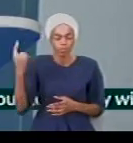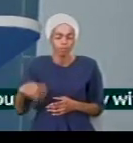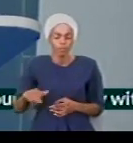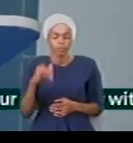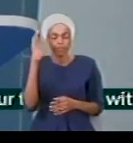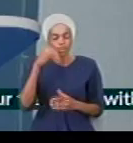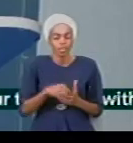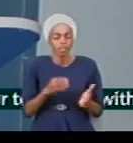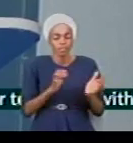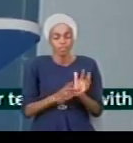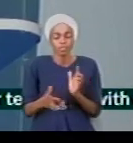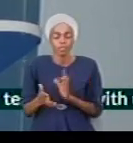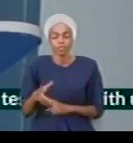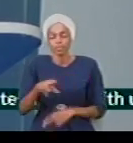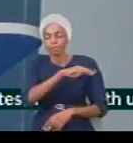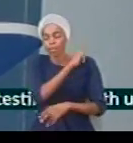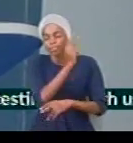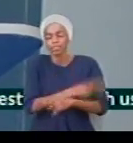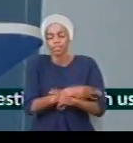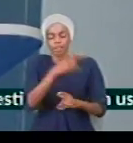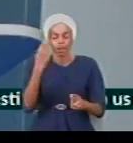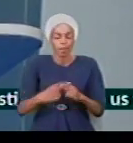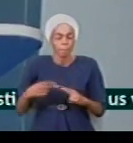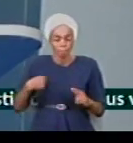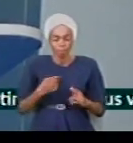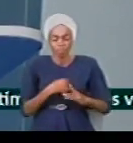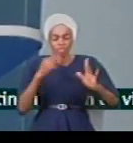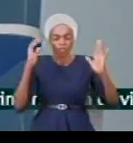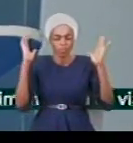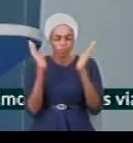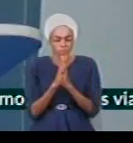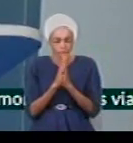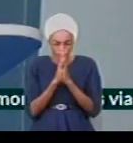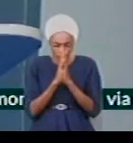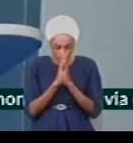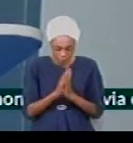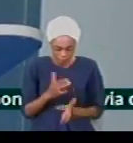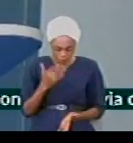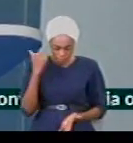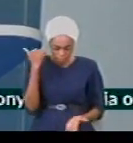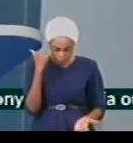pray a a better amen